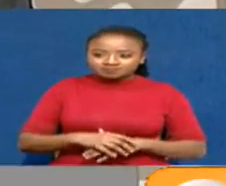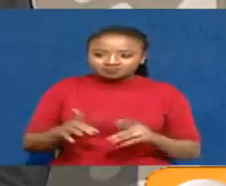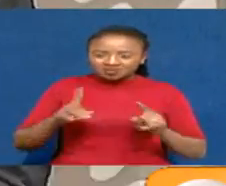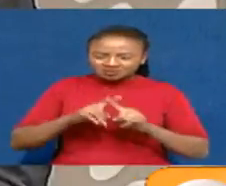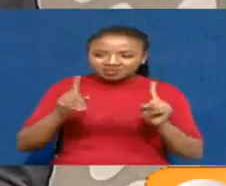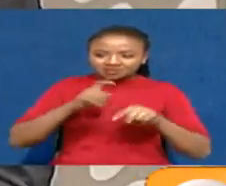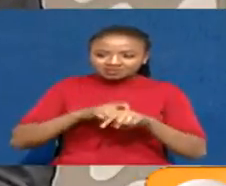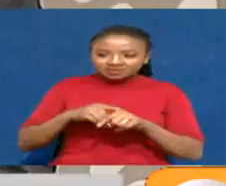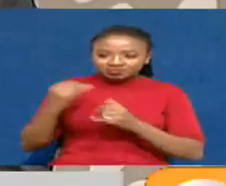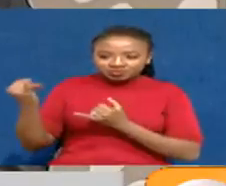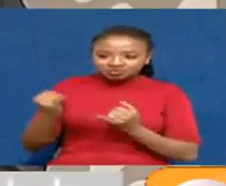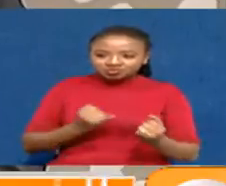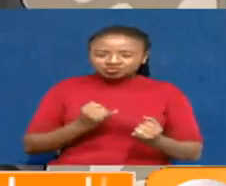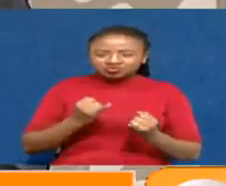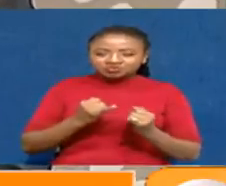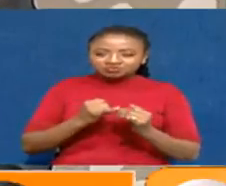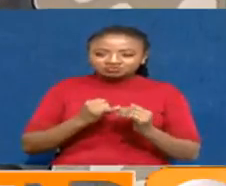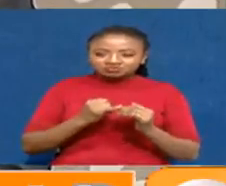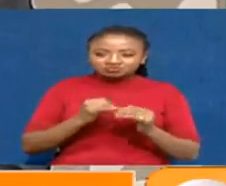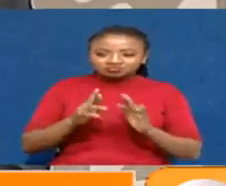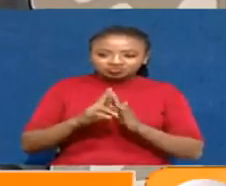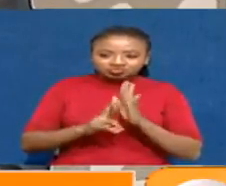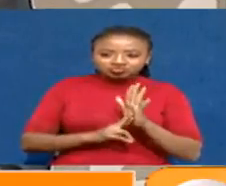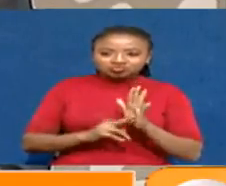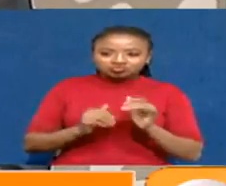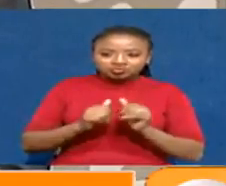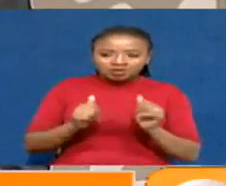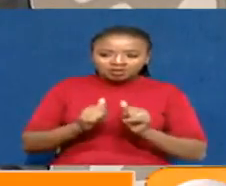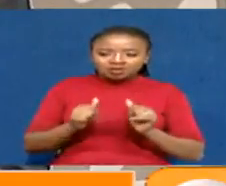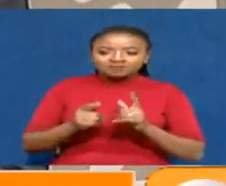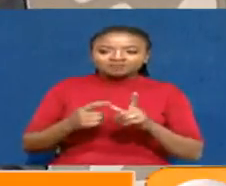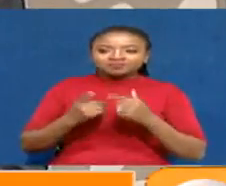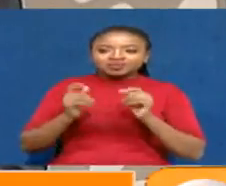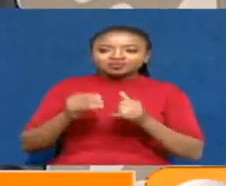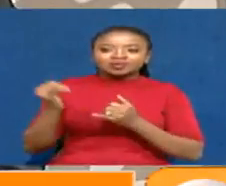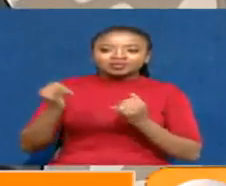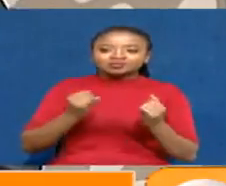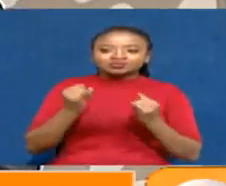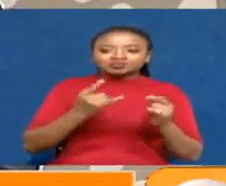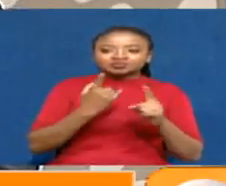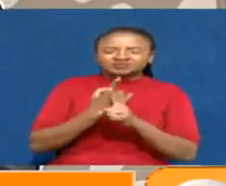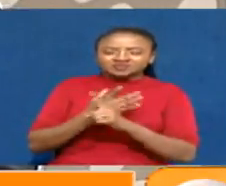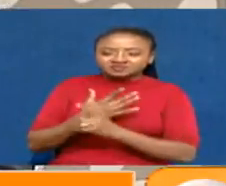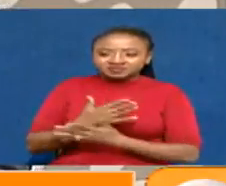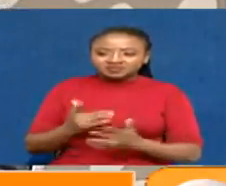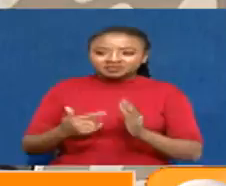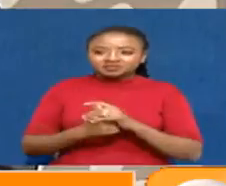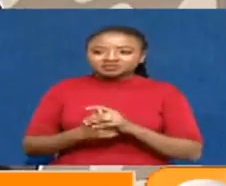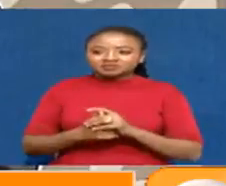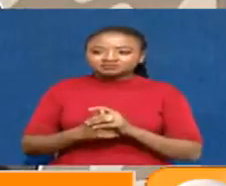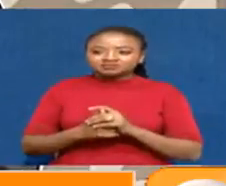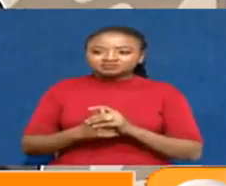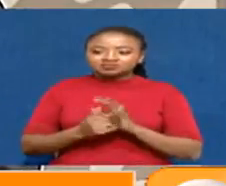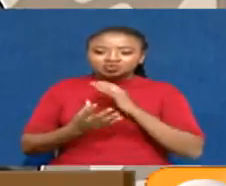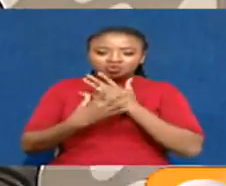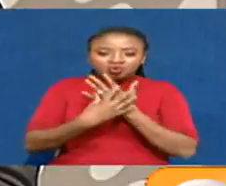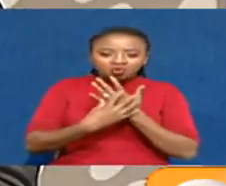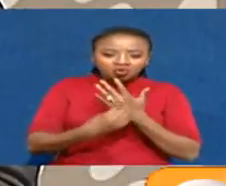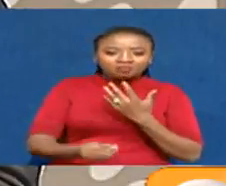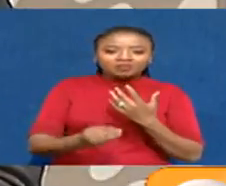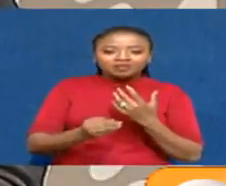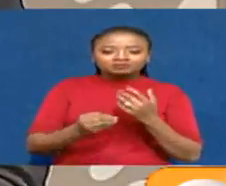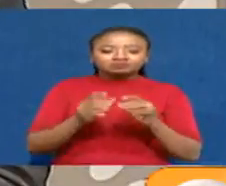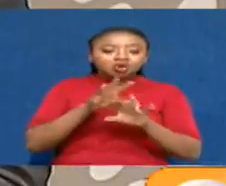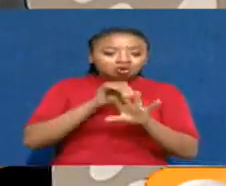introduce regulation, yeah, and we can introduce other things like pay for delete. I think other countries are practicing.